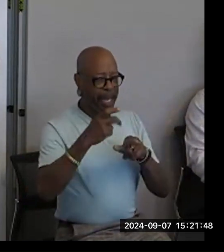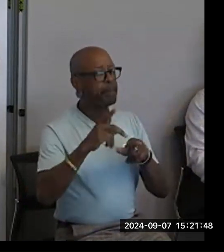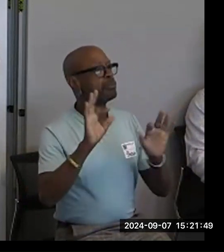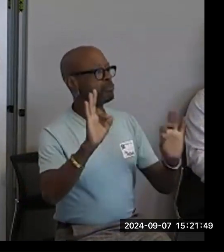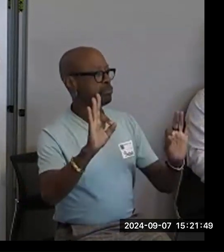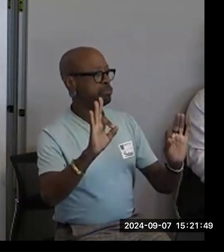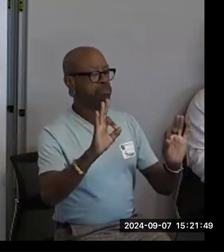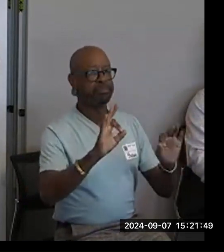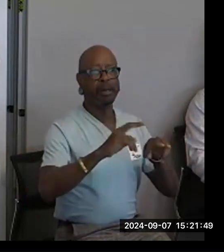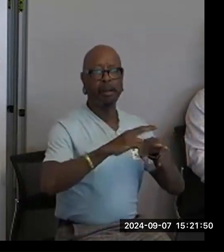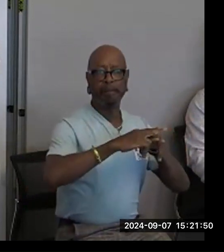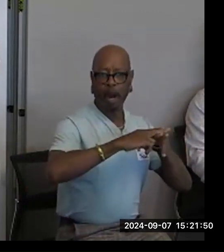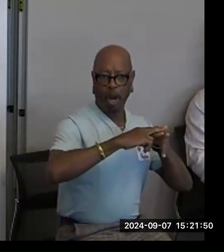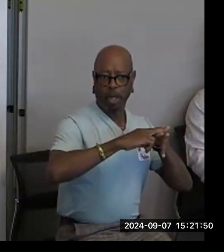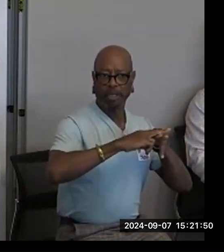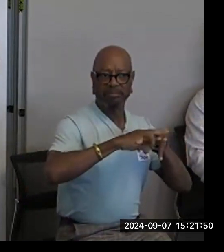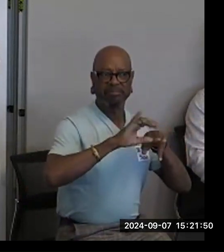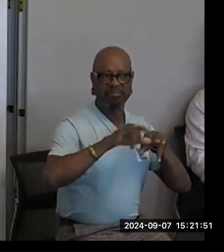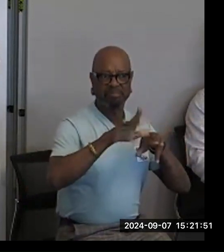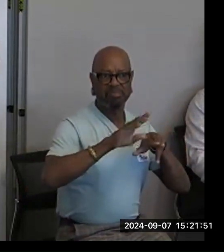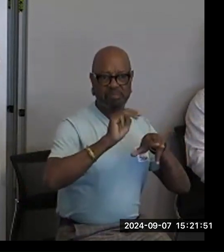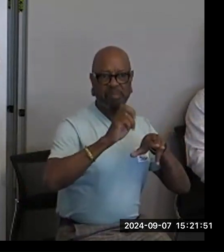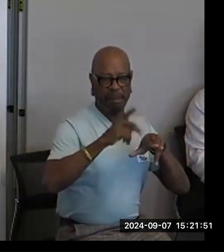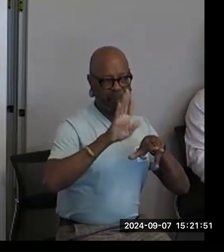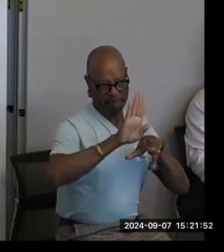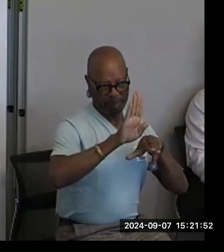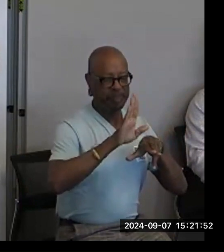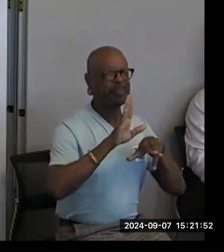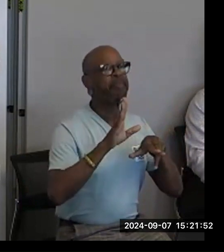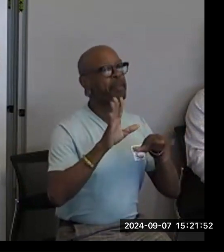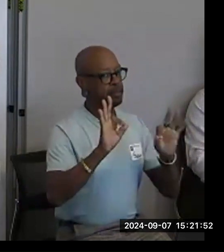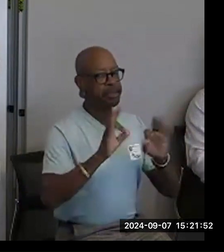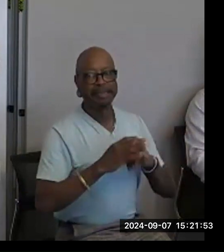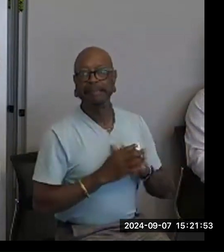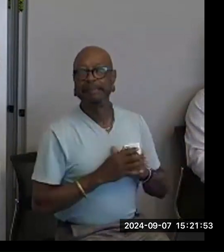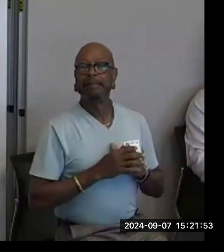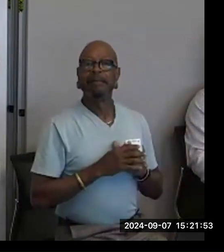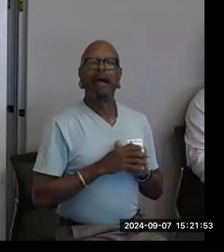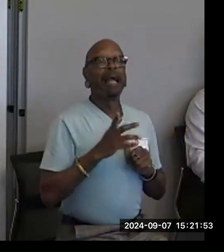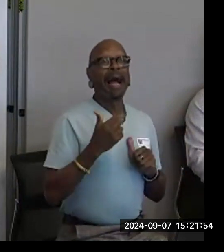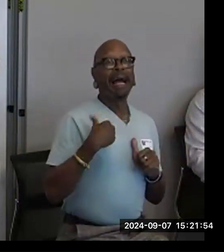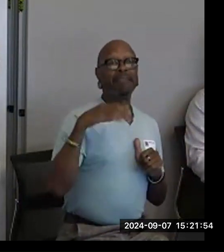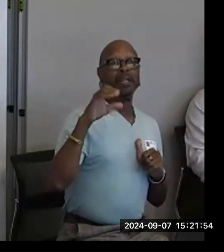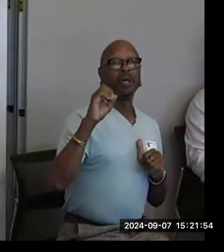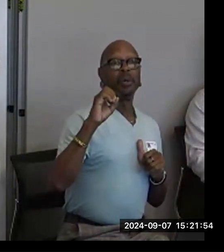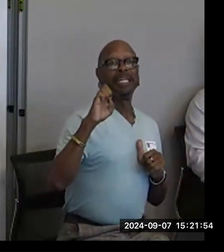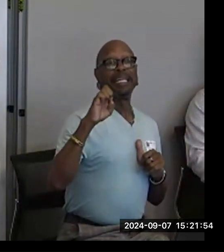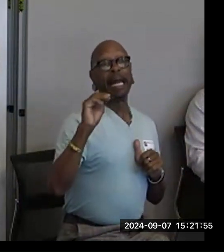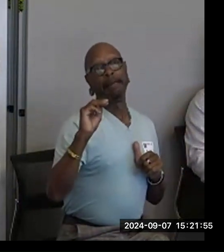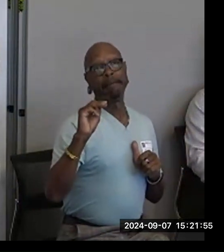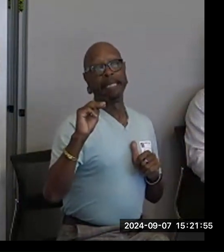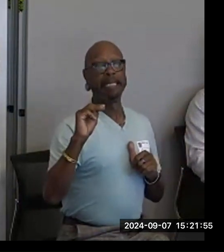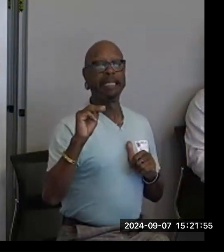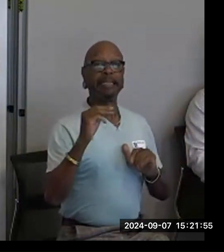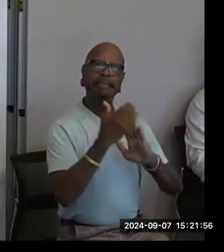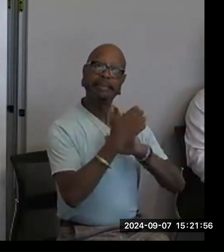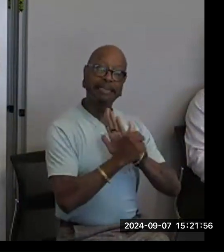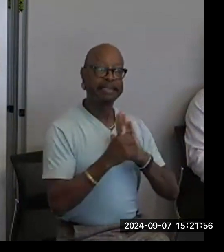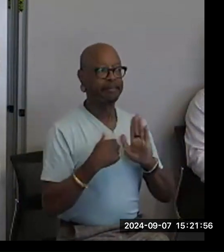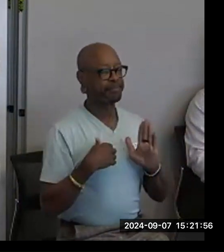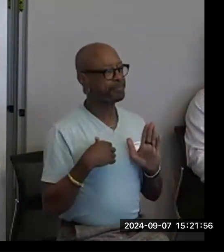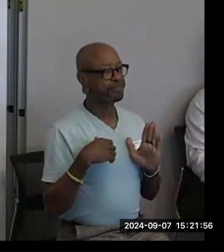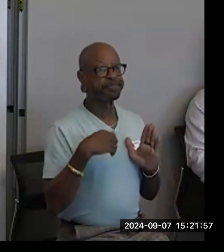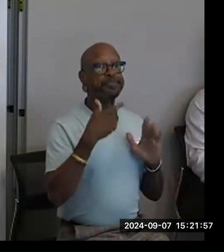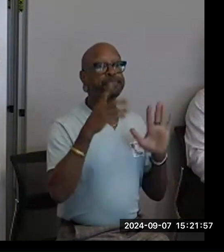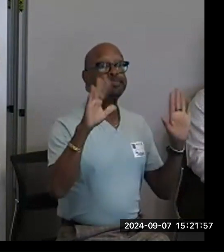I actually have had a wonderful O&M lesson at Glen Park BART just a couple of